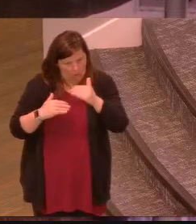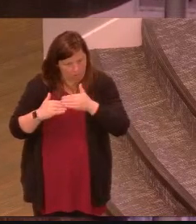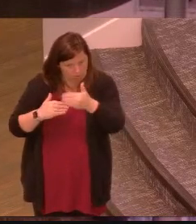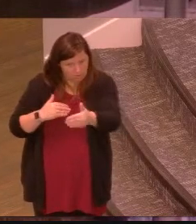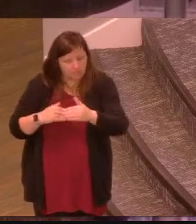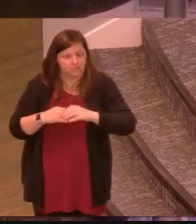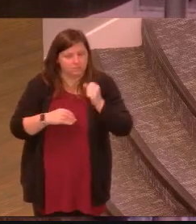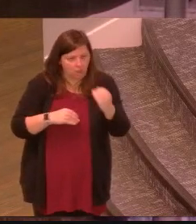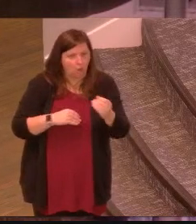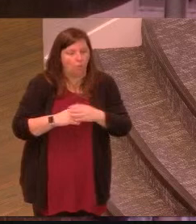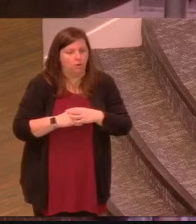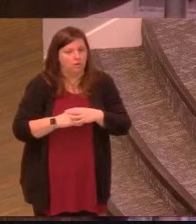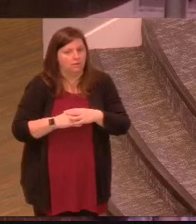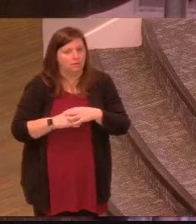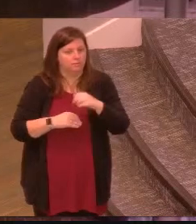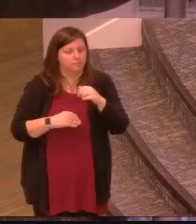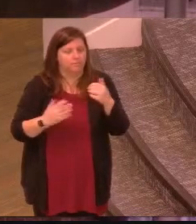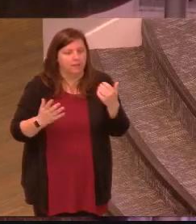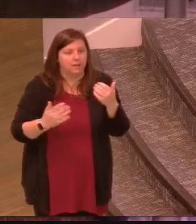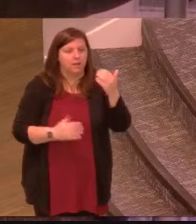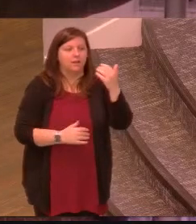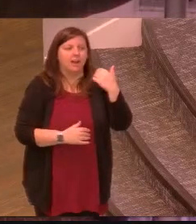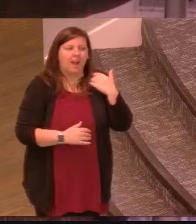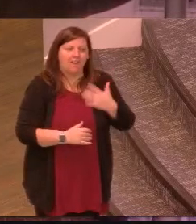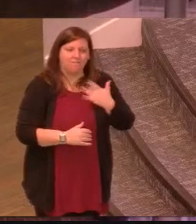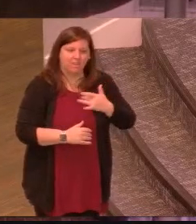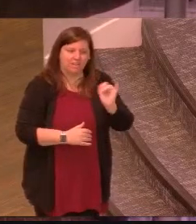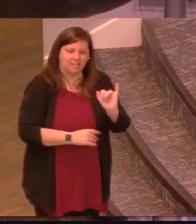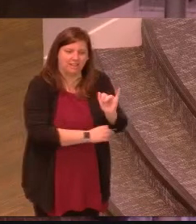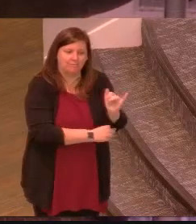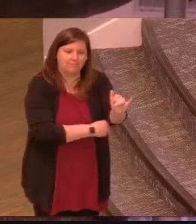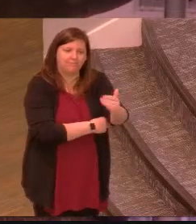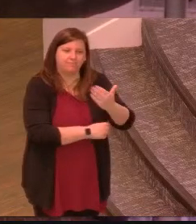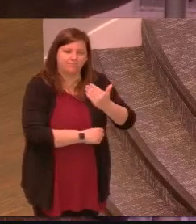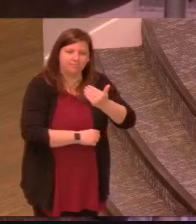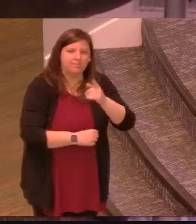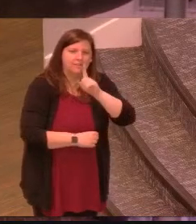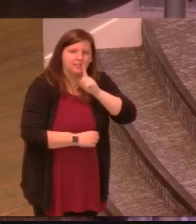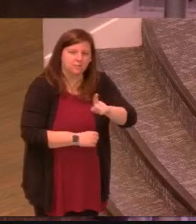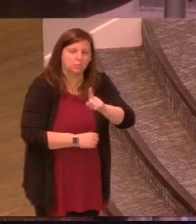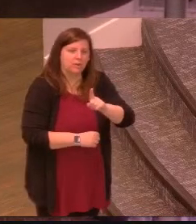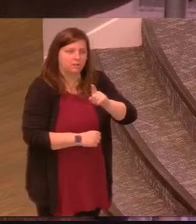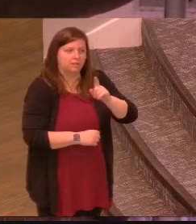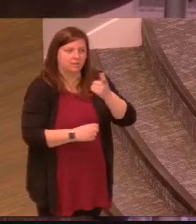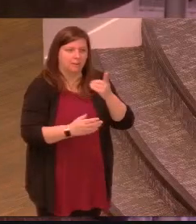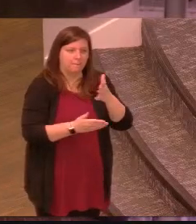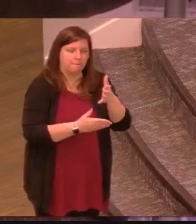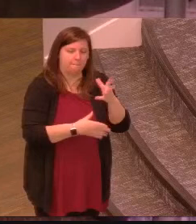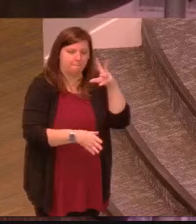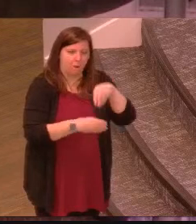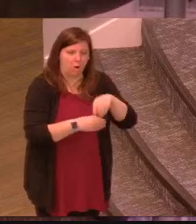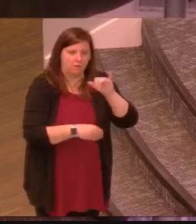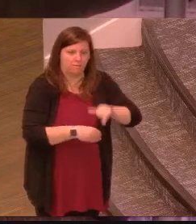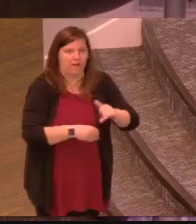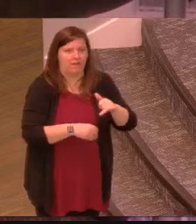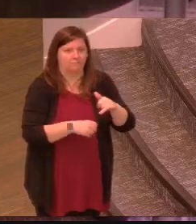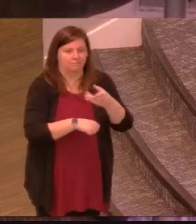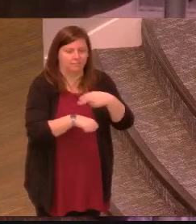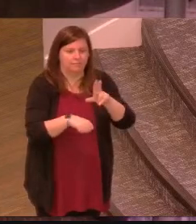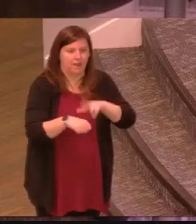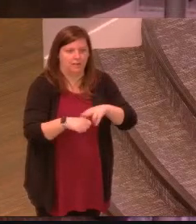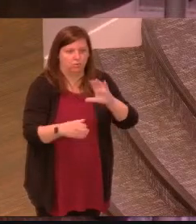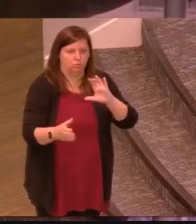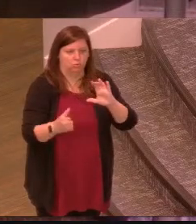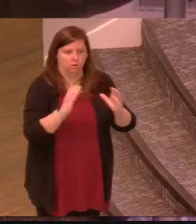is really sort of that national conversation of the living wage, and can we get closer to that?